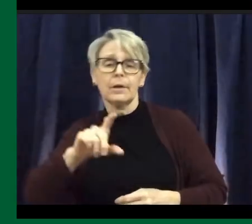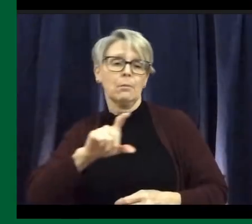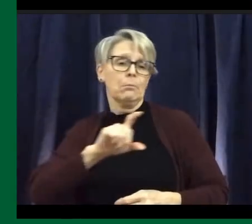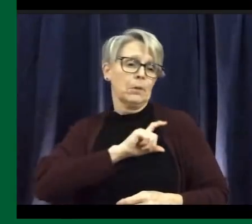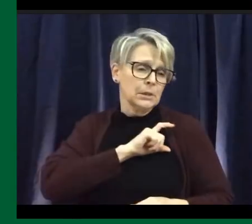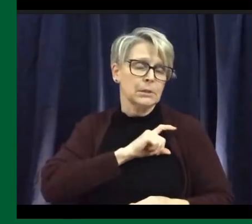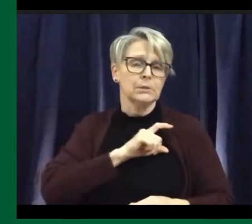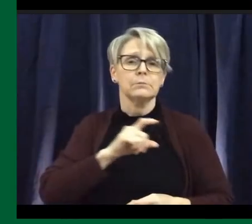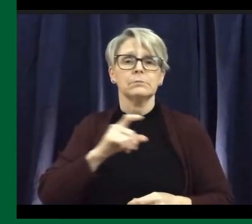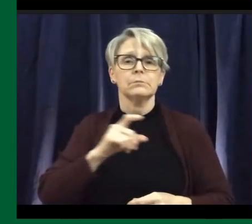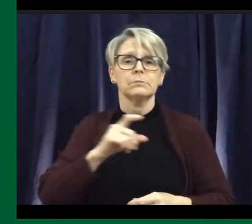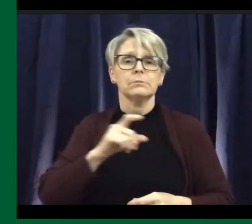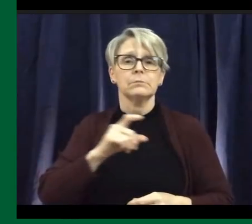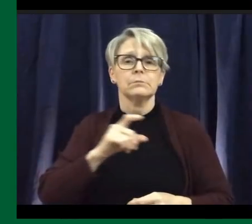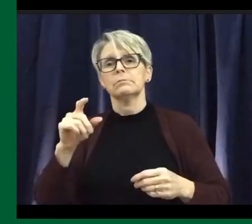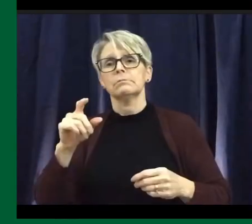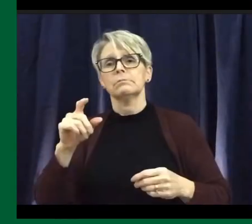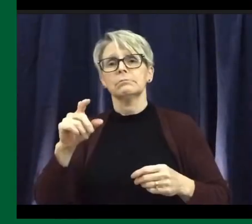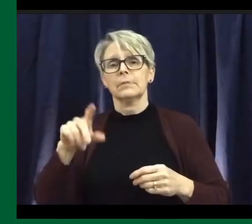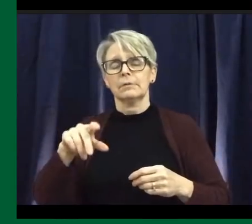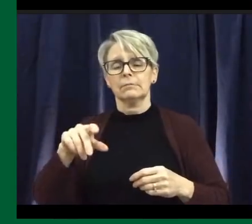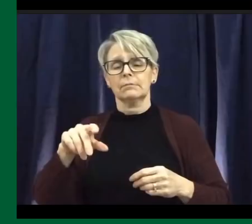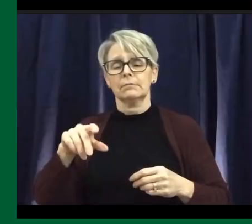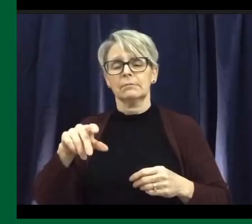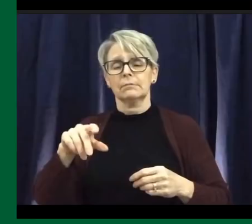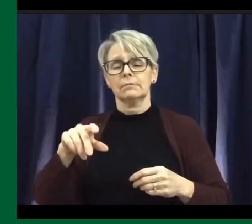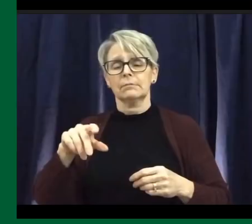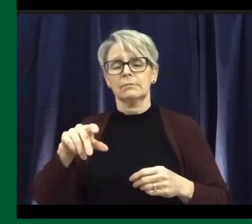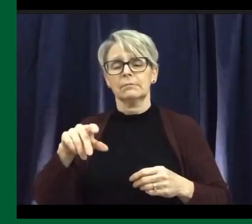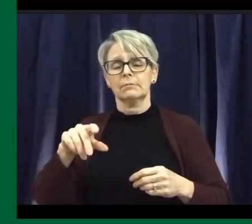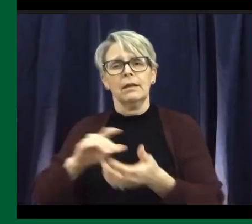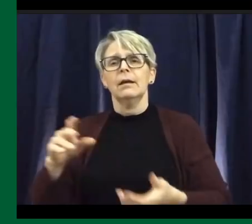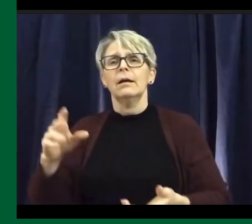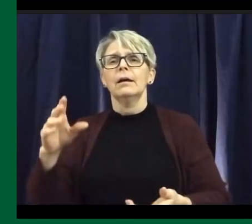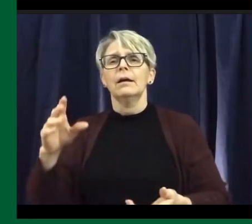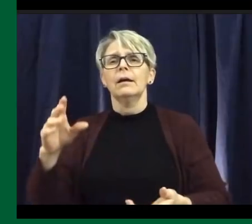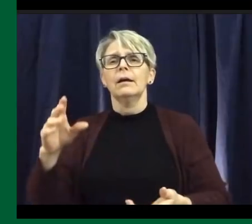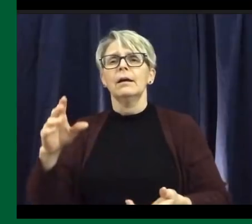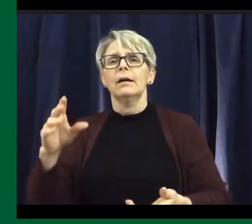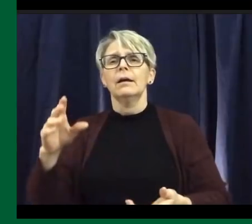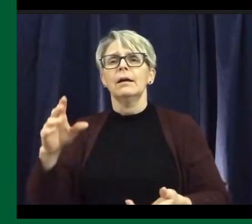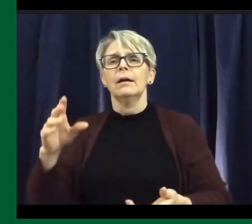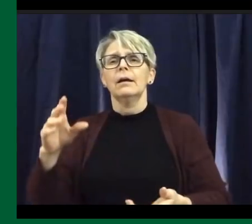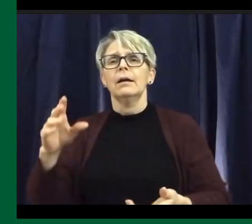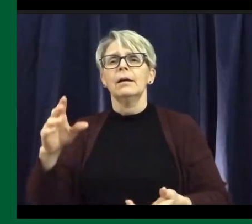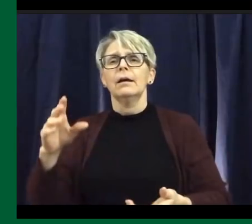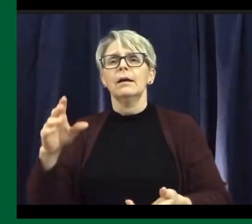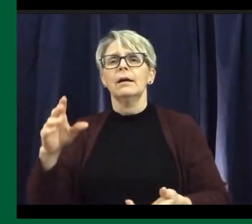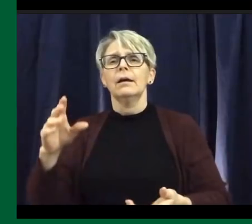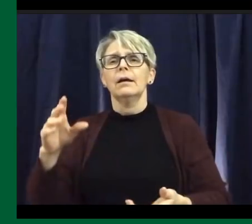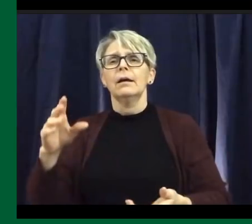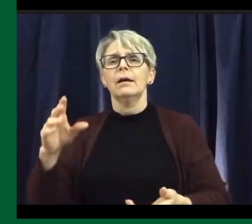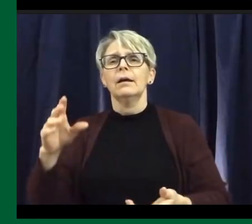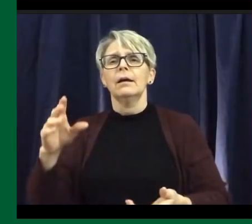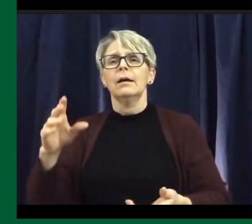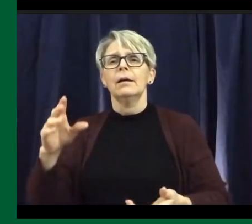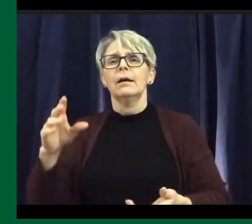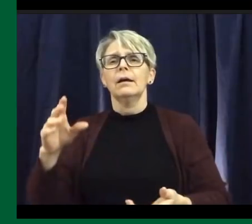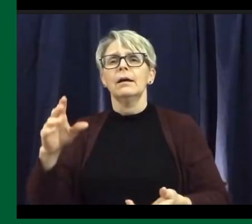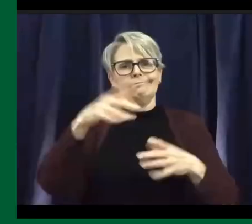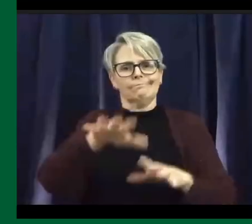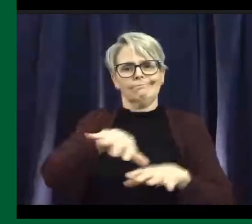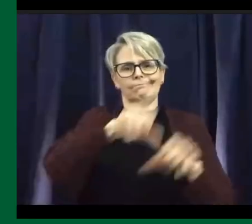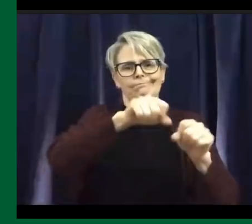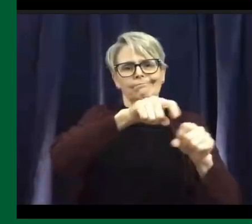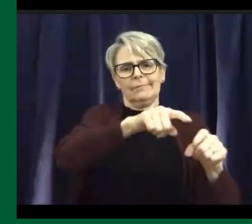and dental offices, that's what that third-party RFP is out. So I can't give you an exact date